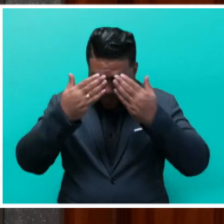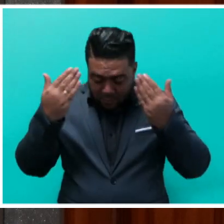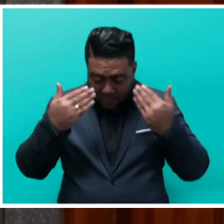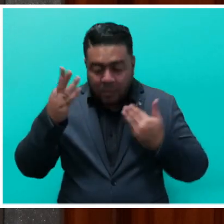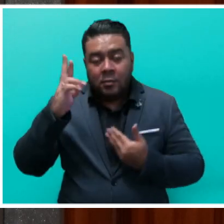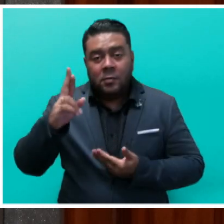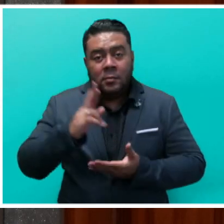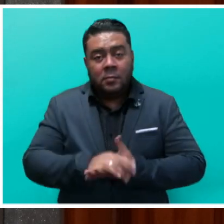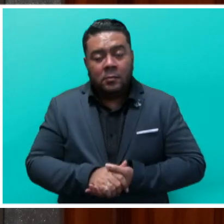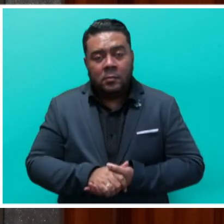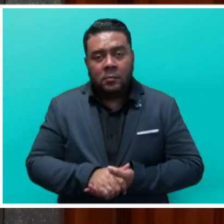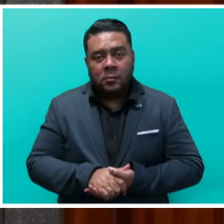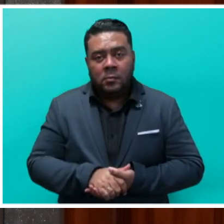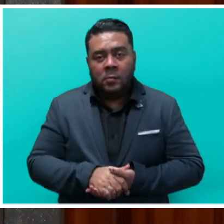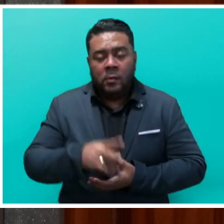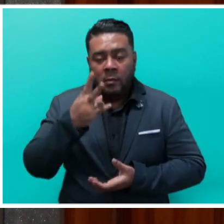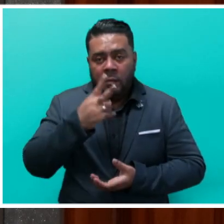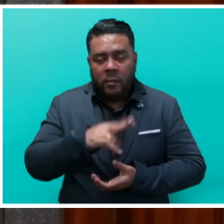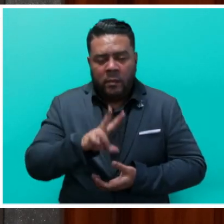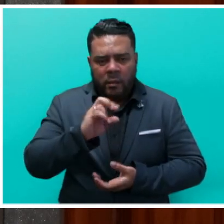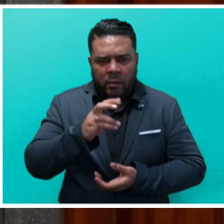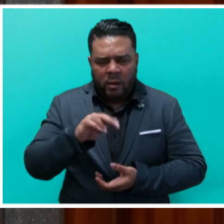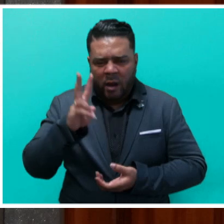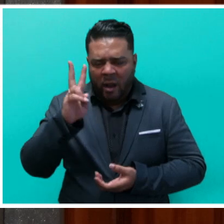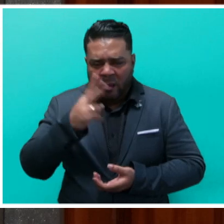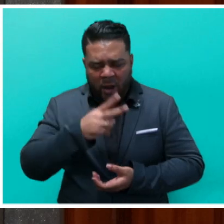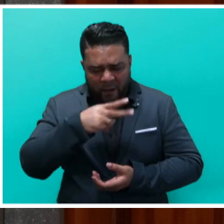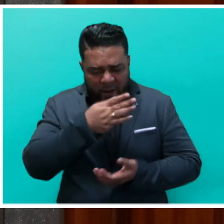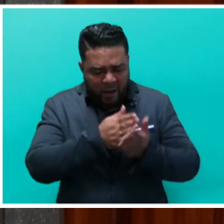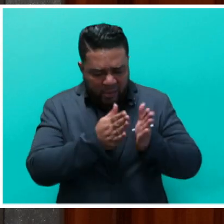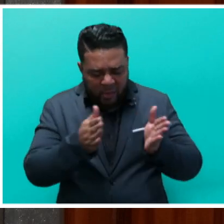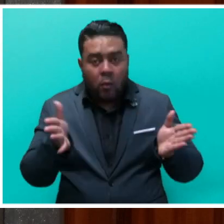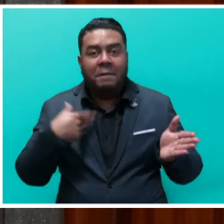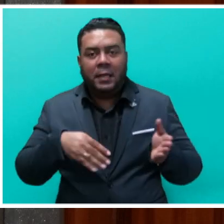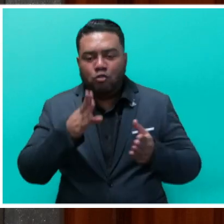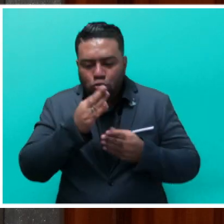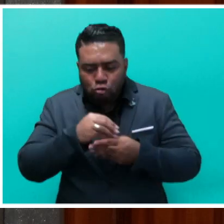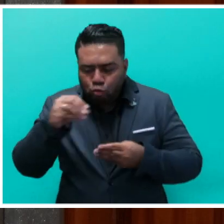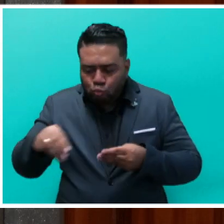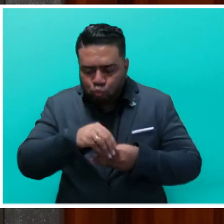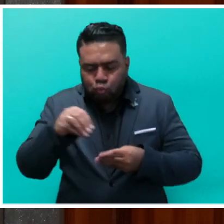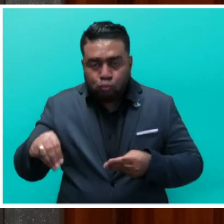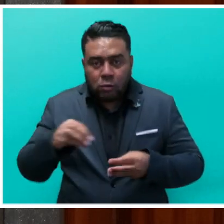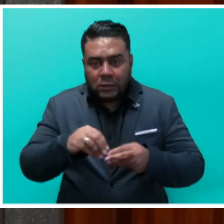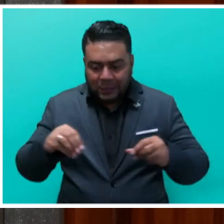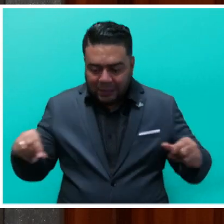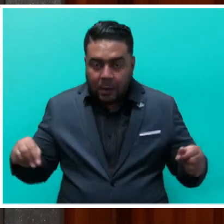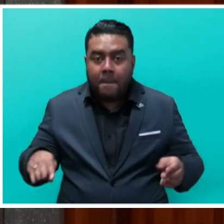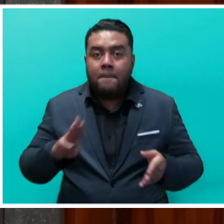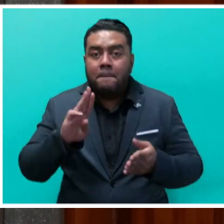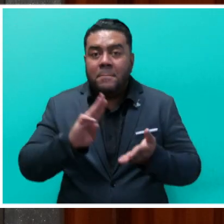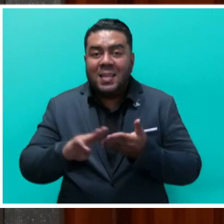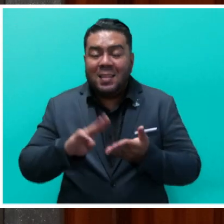Honourable Speaker, from 2012, the Ministry of Forestry embarked on a number of tree planting initiatives, which included the Million Trees